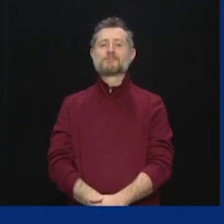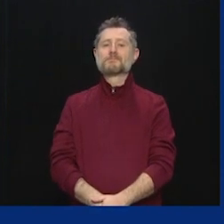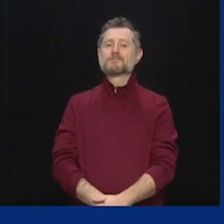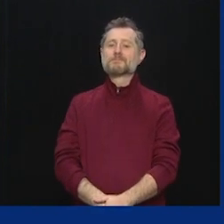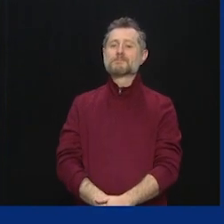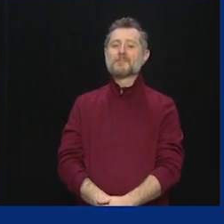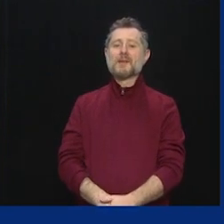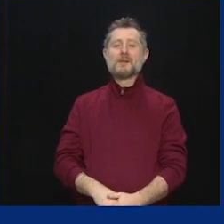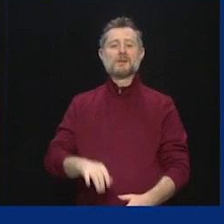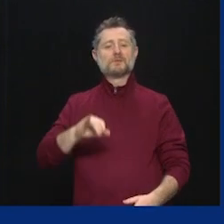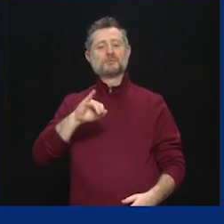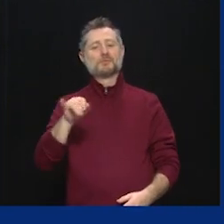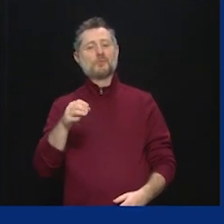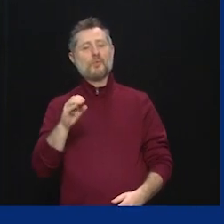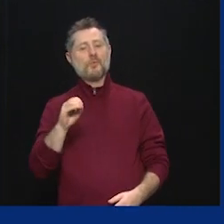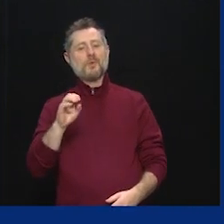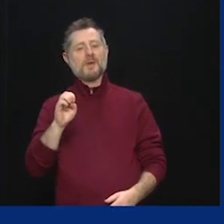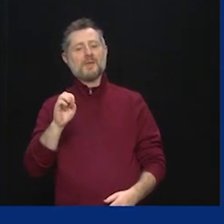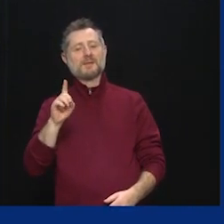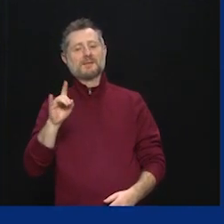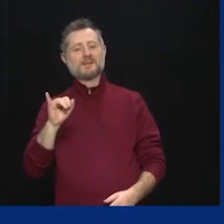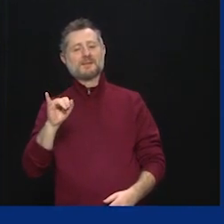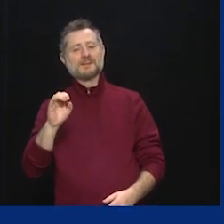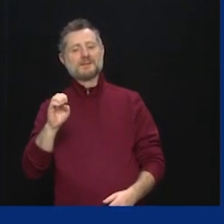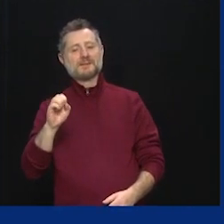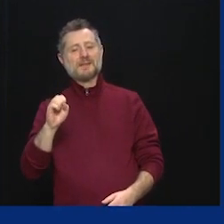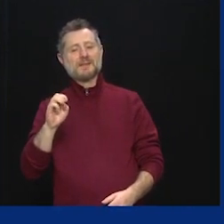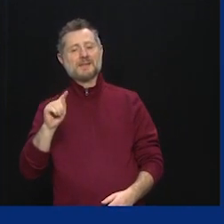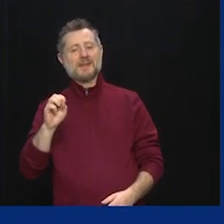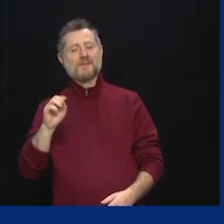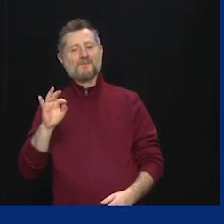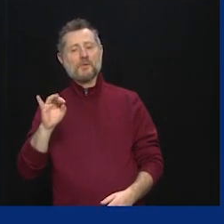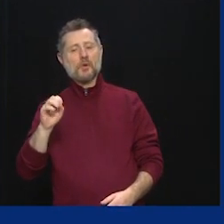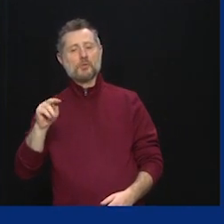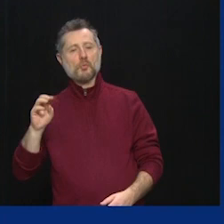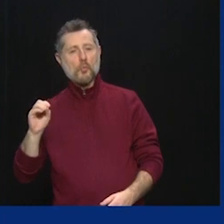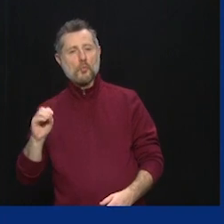Joe DiStefano, Michael Durso,